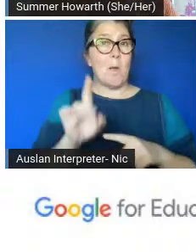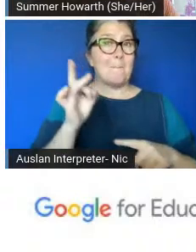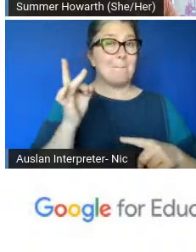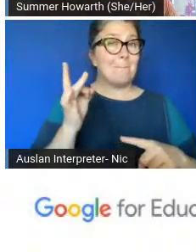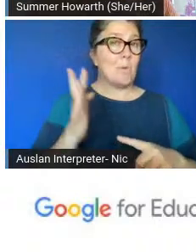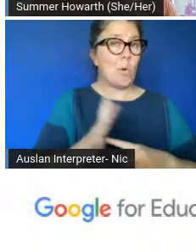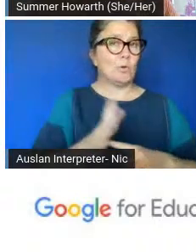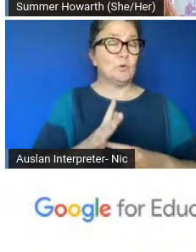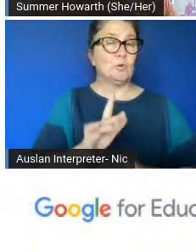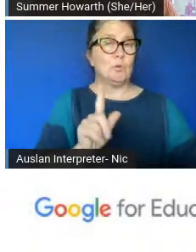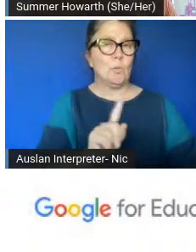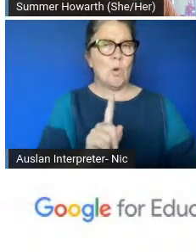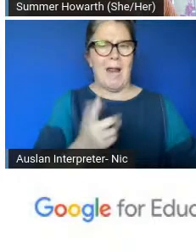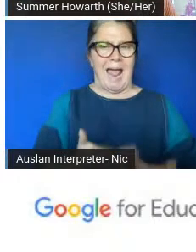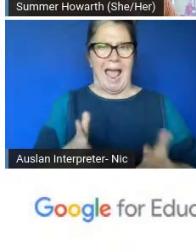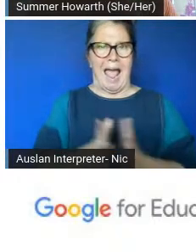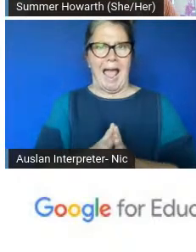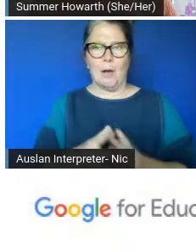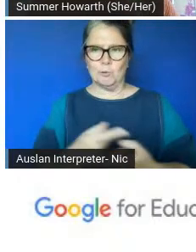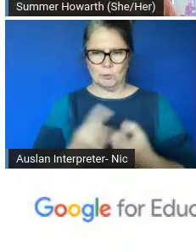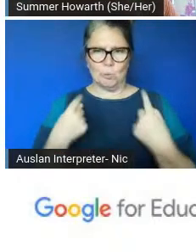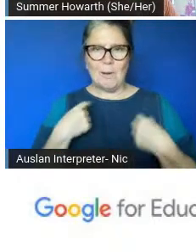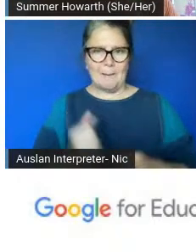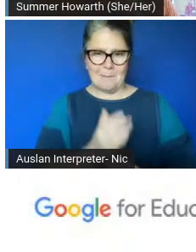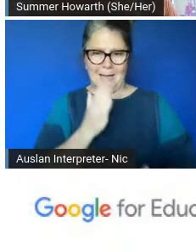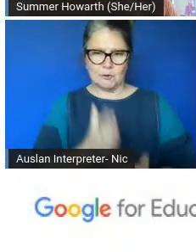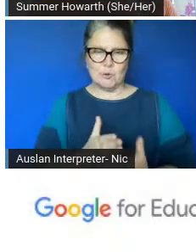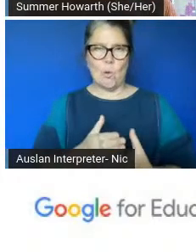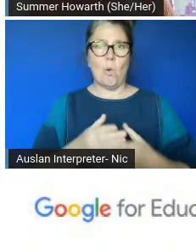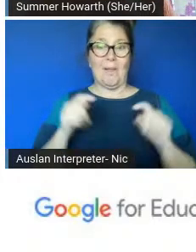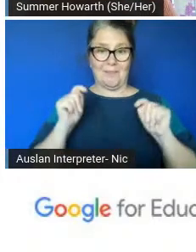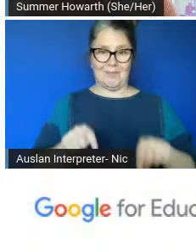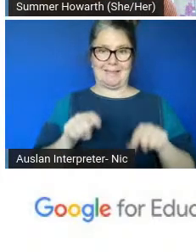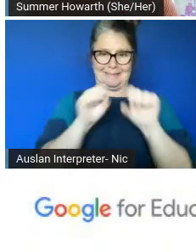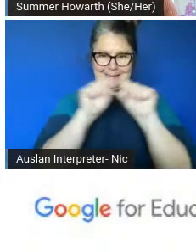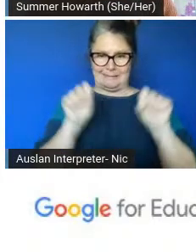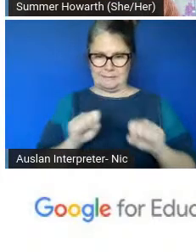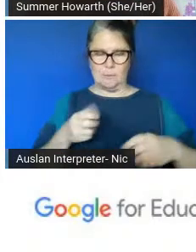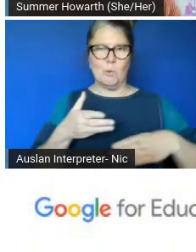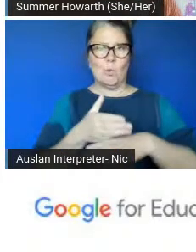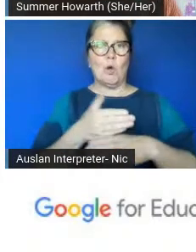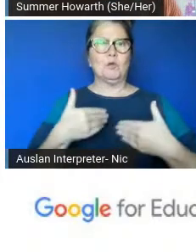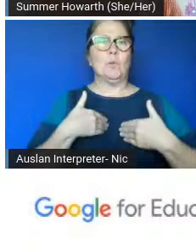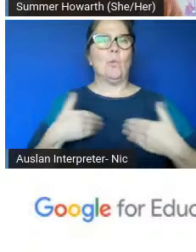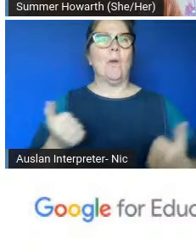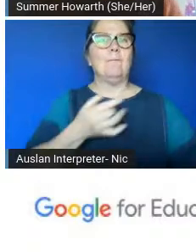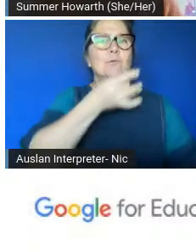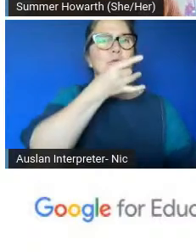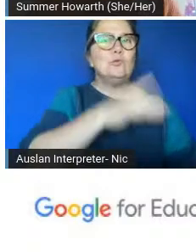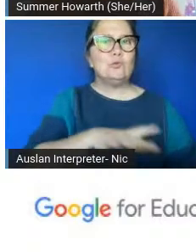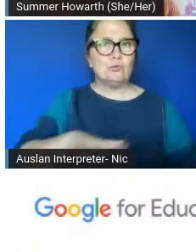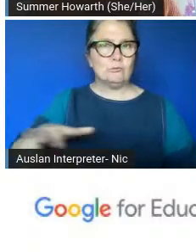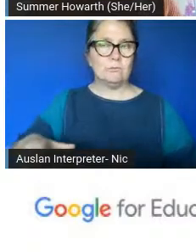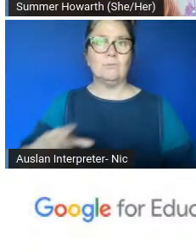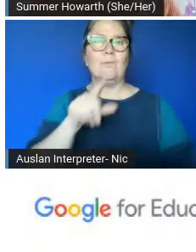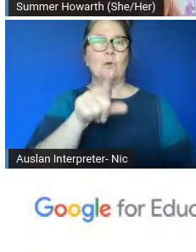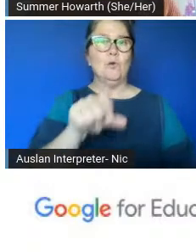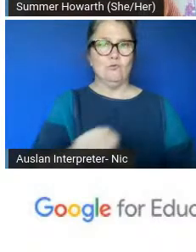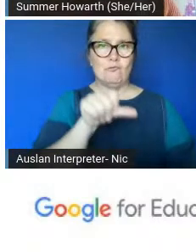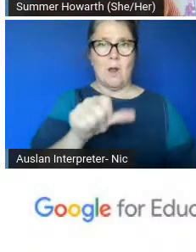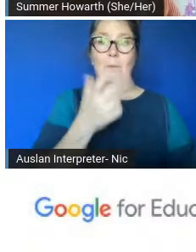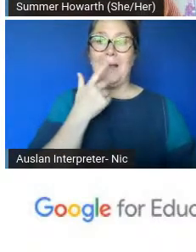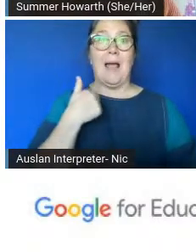make this work for kids? Yeah. So I'm in the classroom that we're using for this, and if you haven't joined the